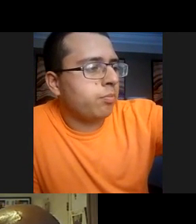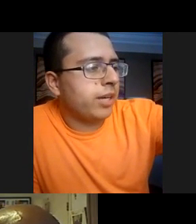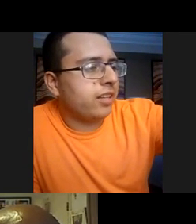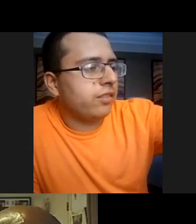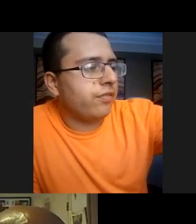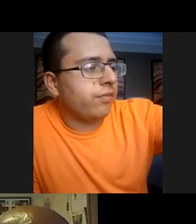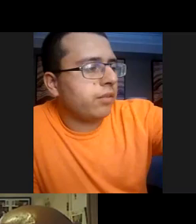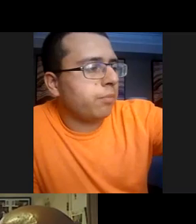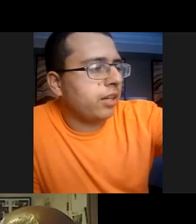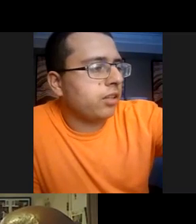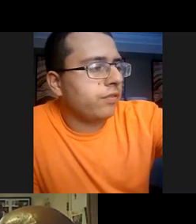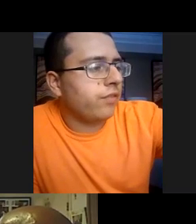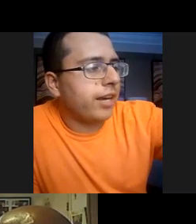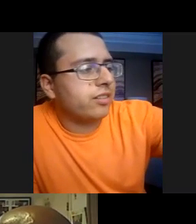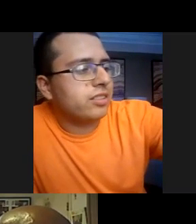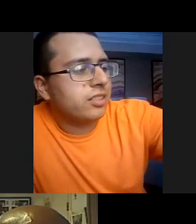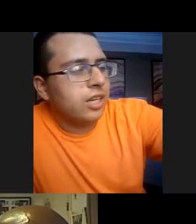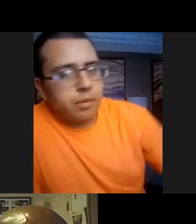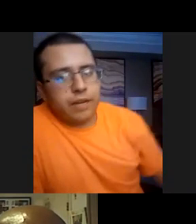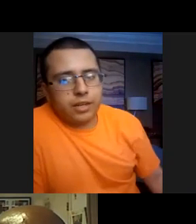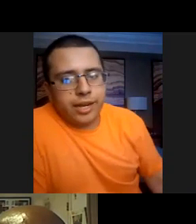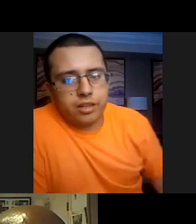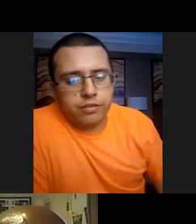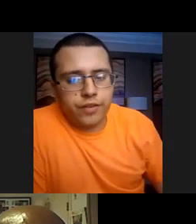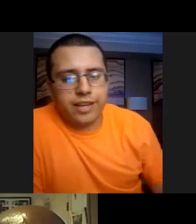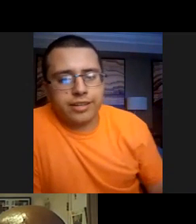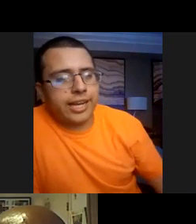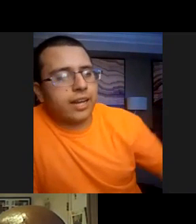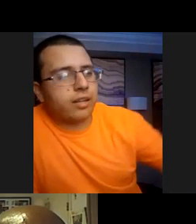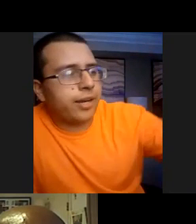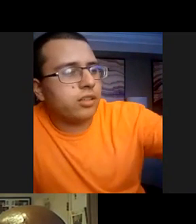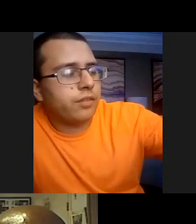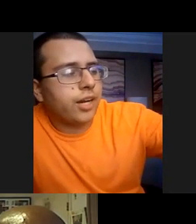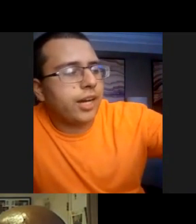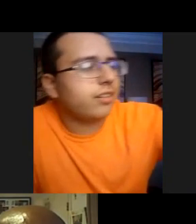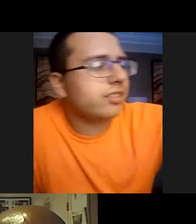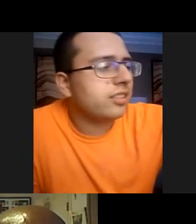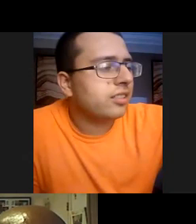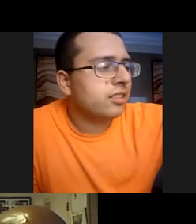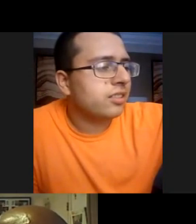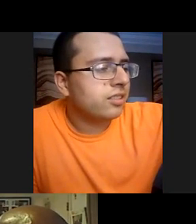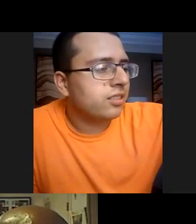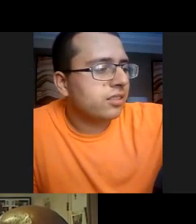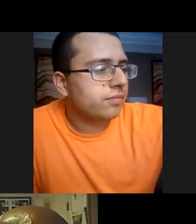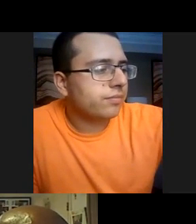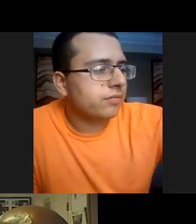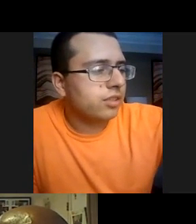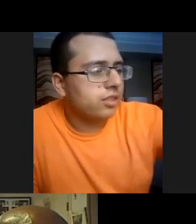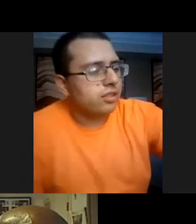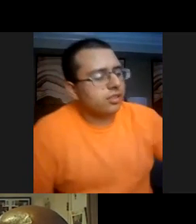Leah, pray for the Petaluma fire. Pray for the Petaluma fire, yeah, the Petaluma fire. Oh, okay.